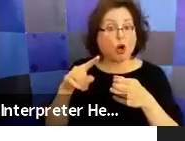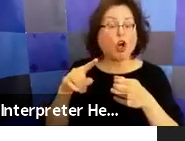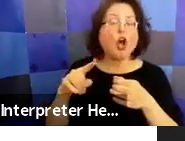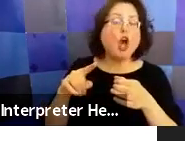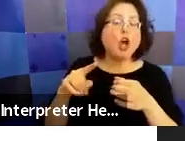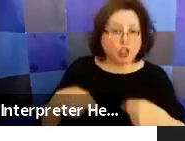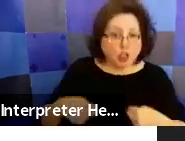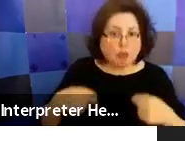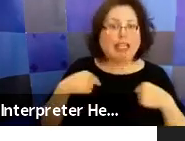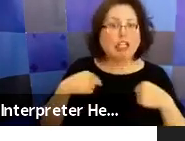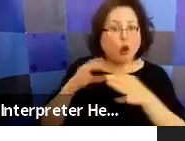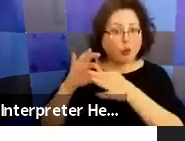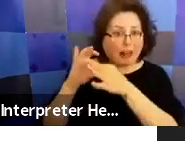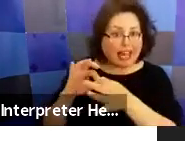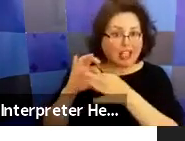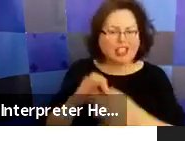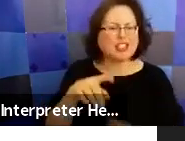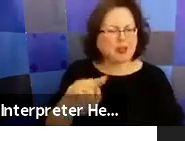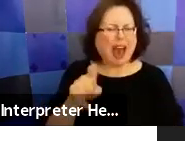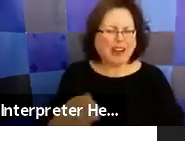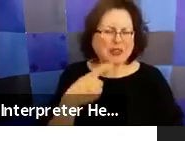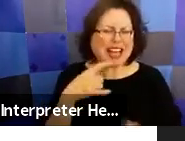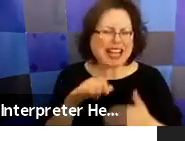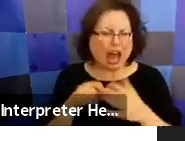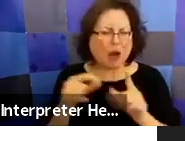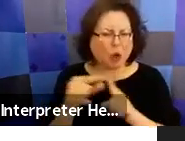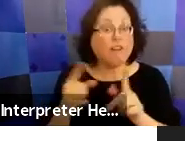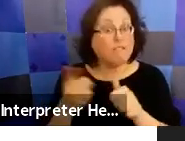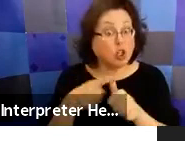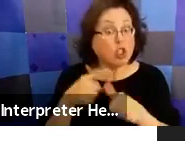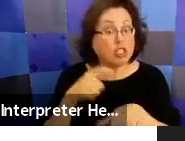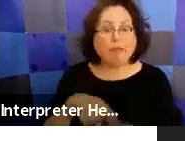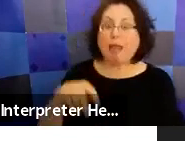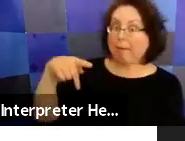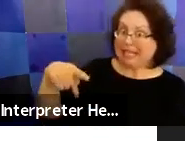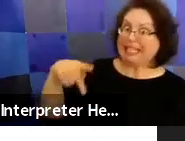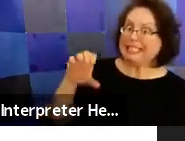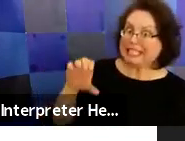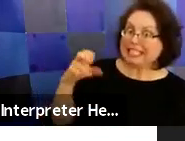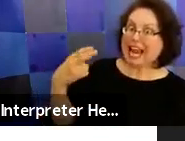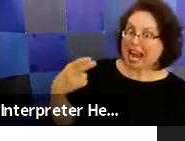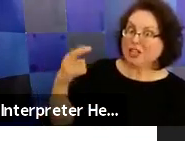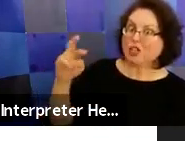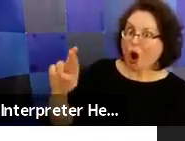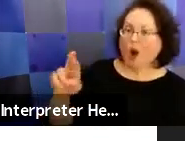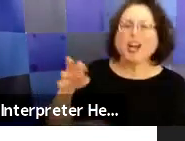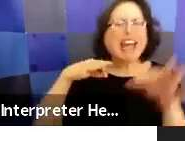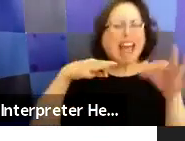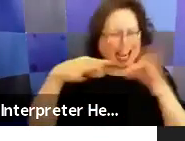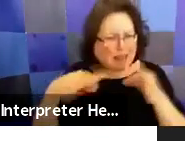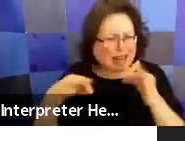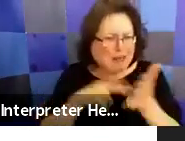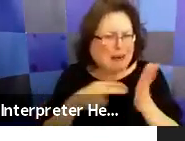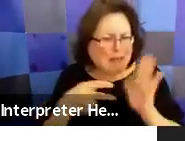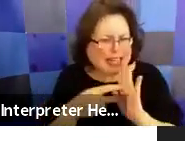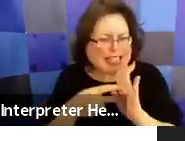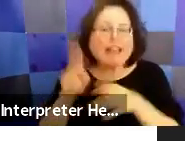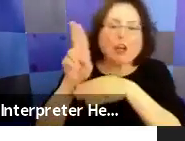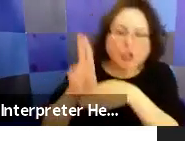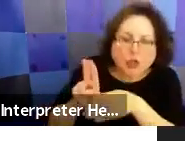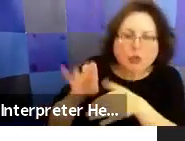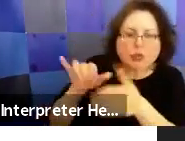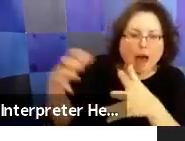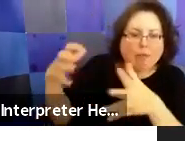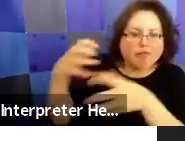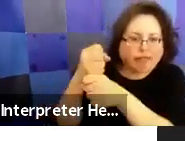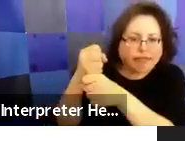You have to actually say it out at least the first time you use a term that has an acronym, right? You can explain the acronym and then use the acronym.